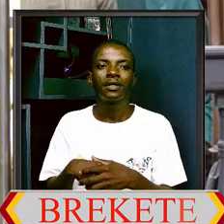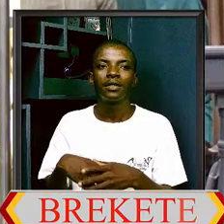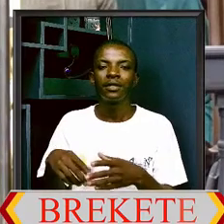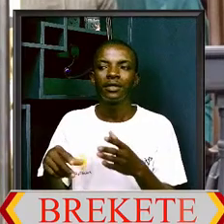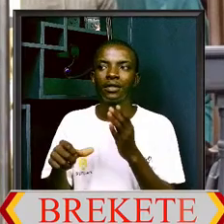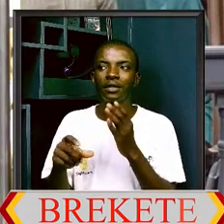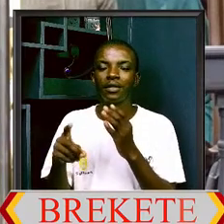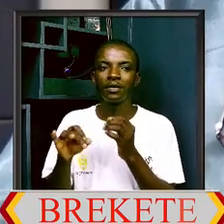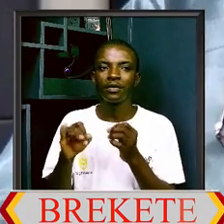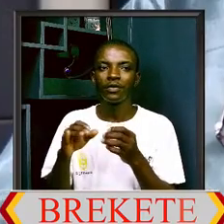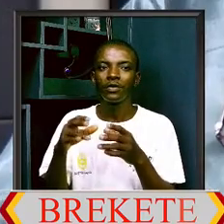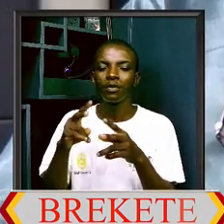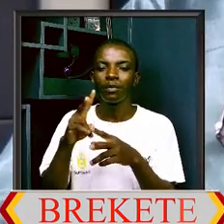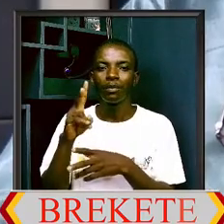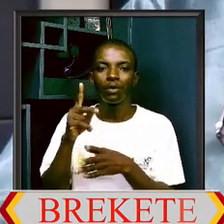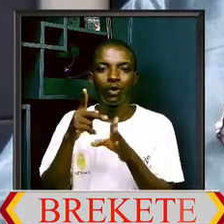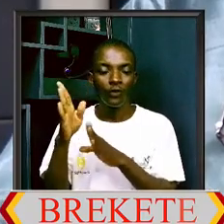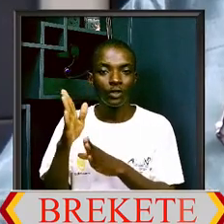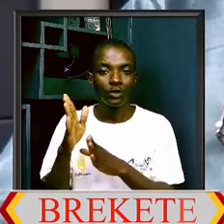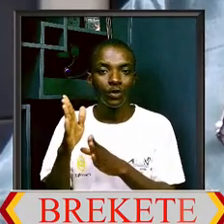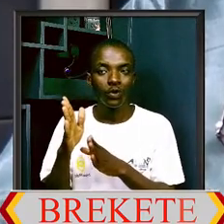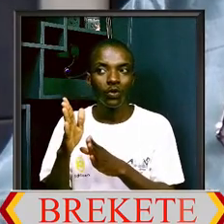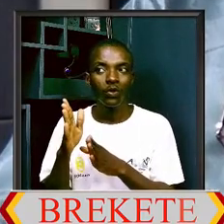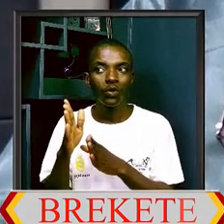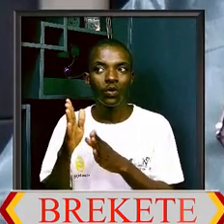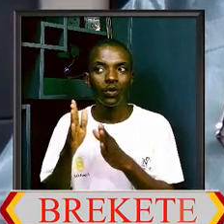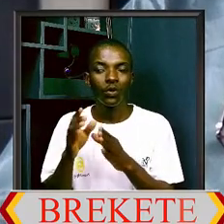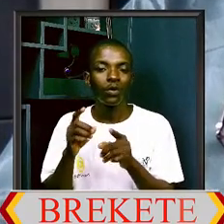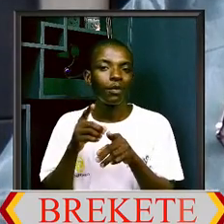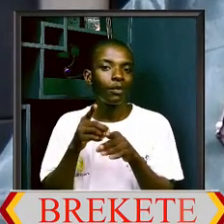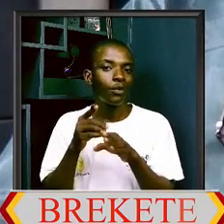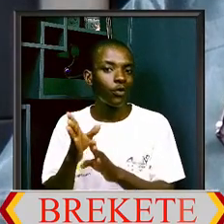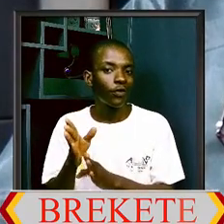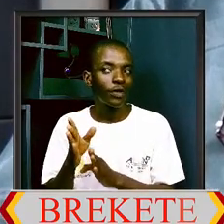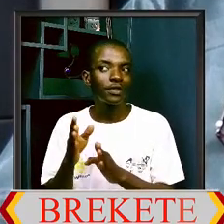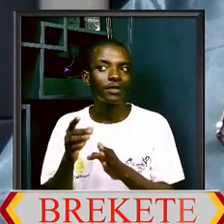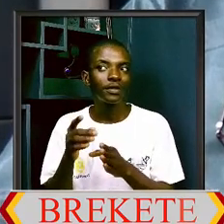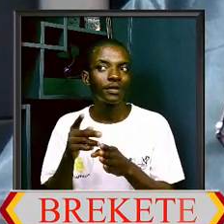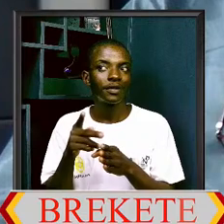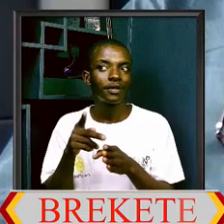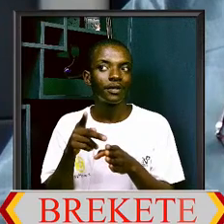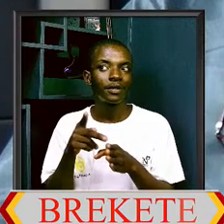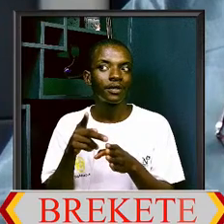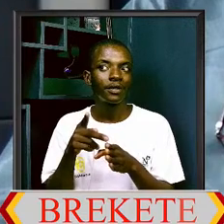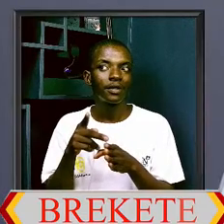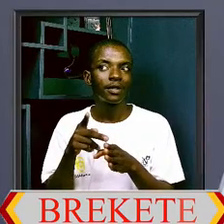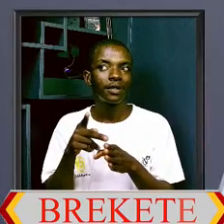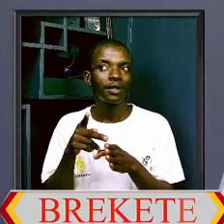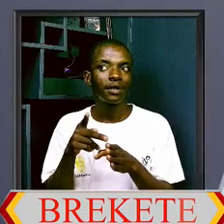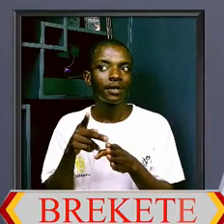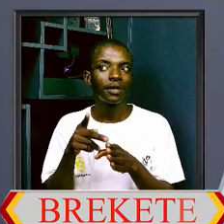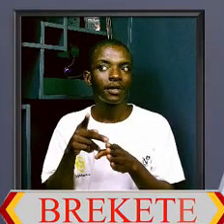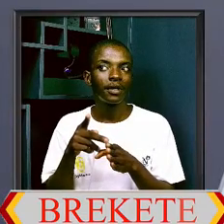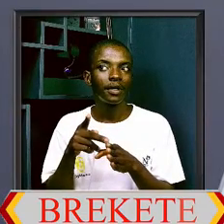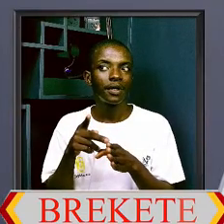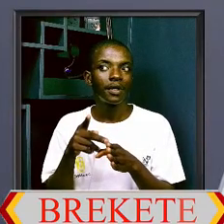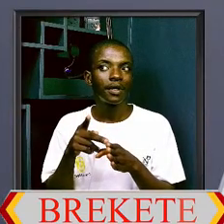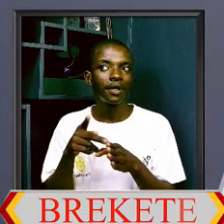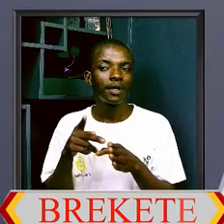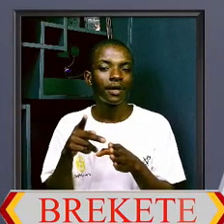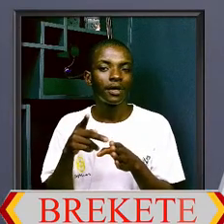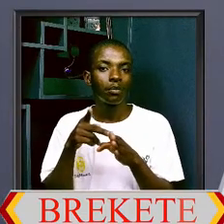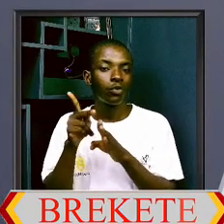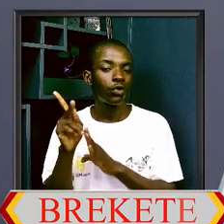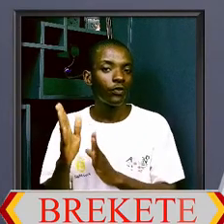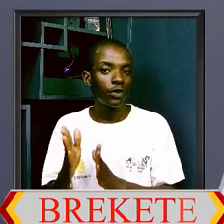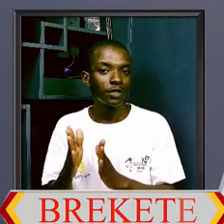deputy Vice Chancellor academic professor oh sir I need to give my my my V name first he's